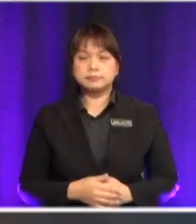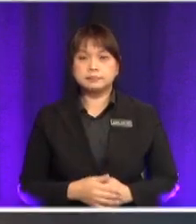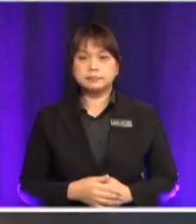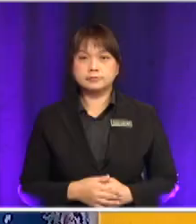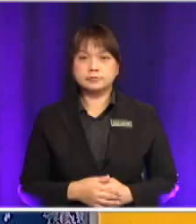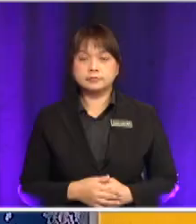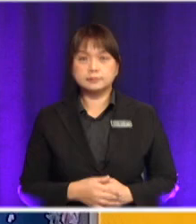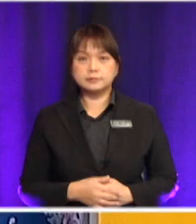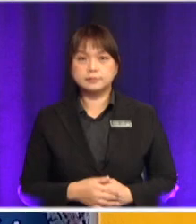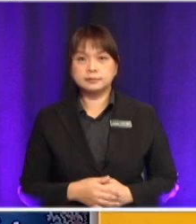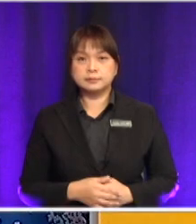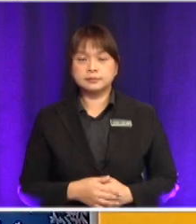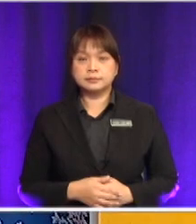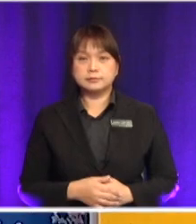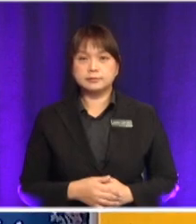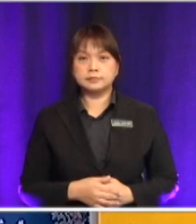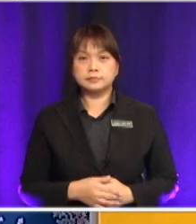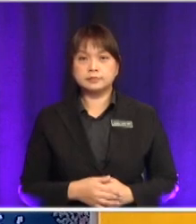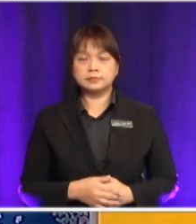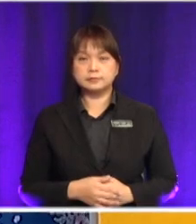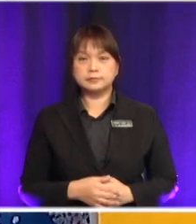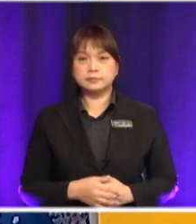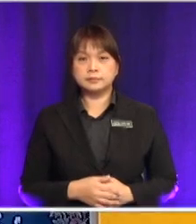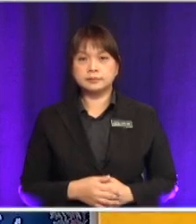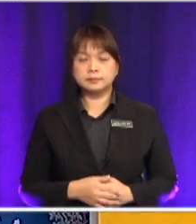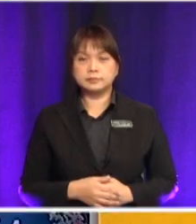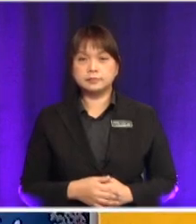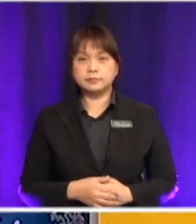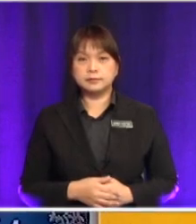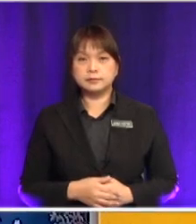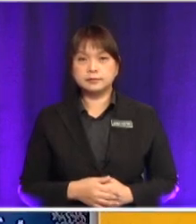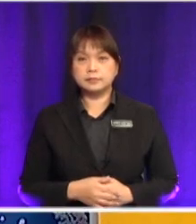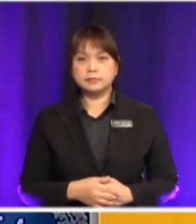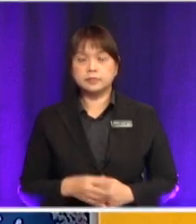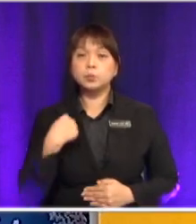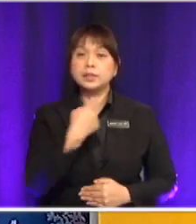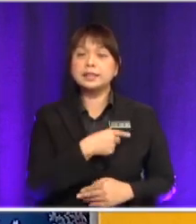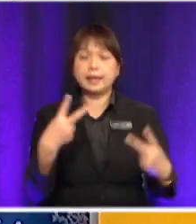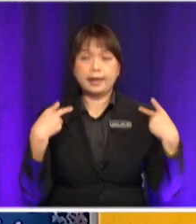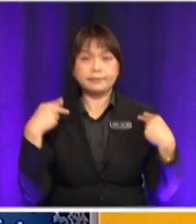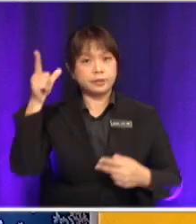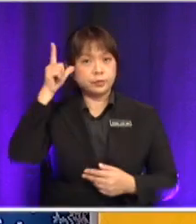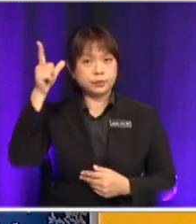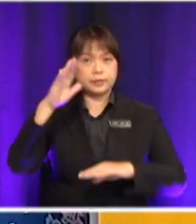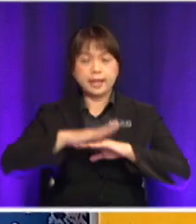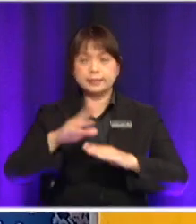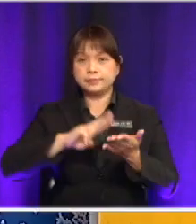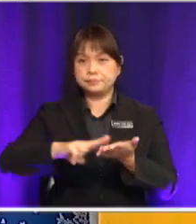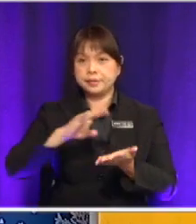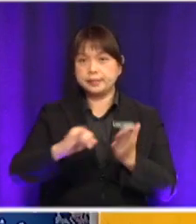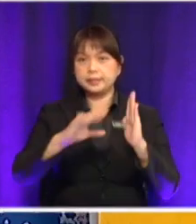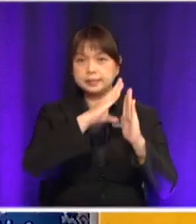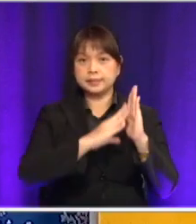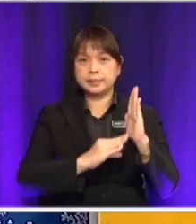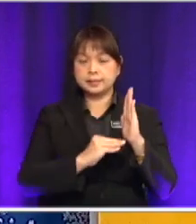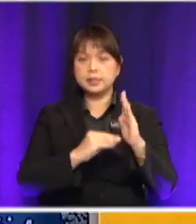are at the end of our lesson, so I'm just going to do a quick roundup Okay. of what we have done today. We have looked at the reading text, which is on